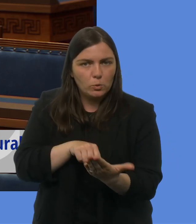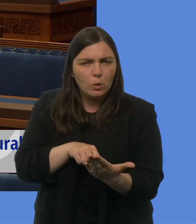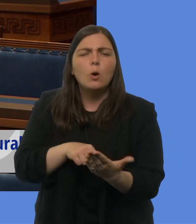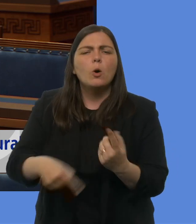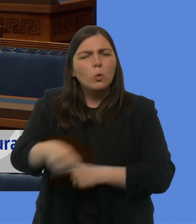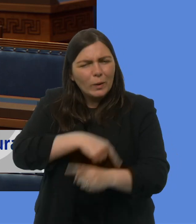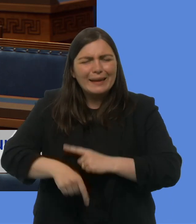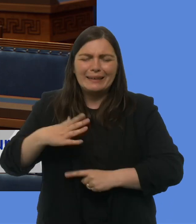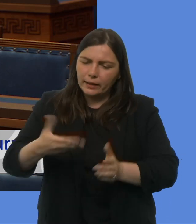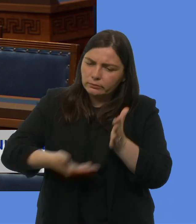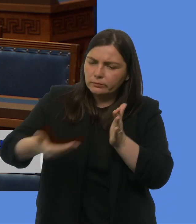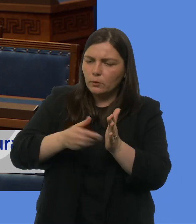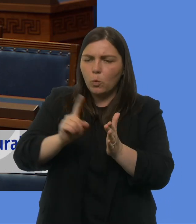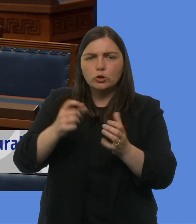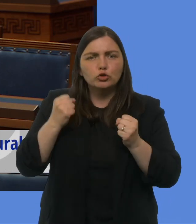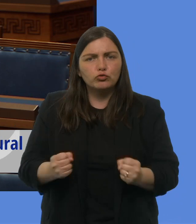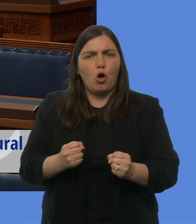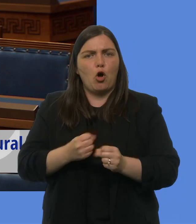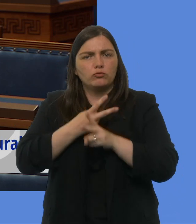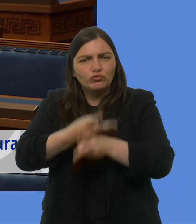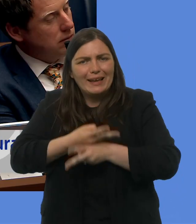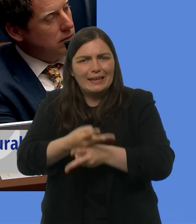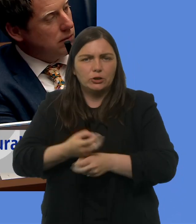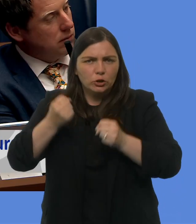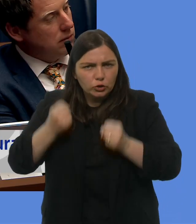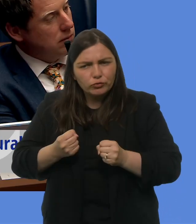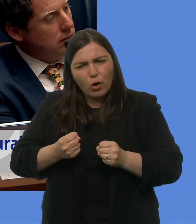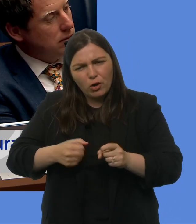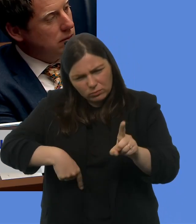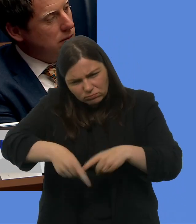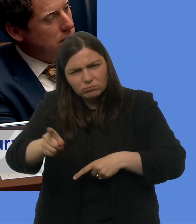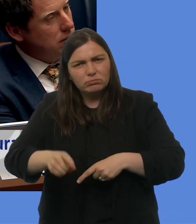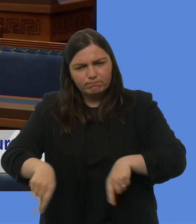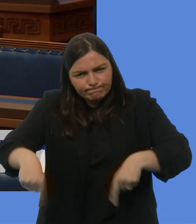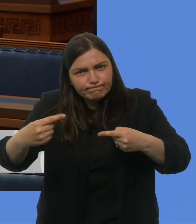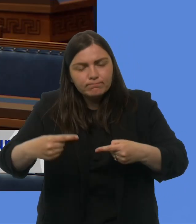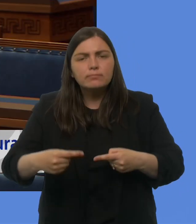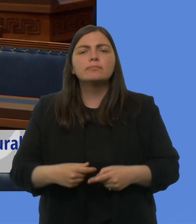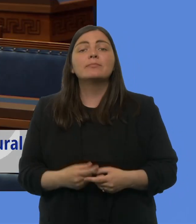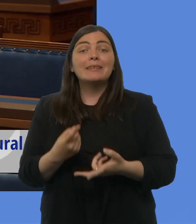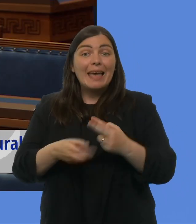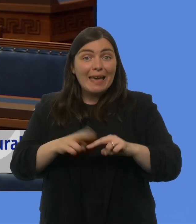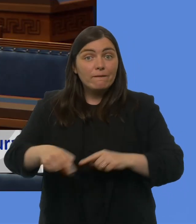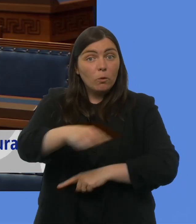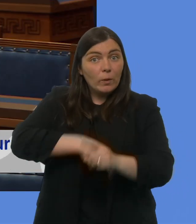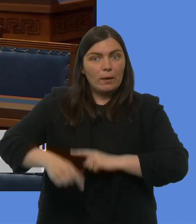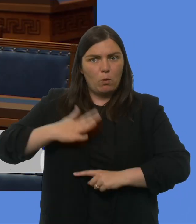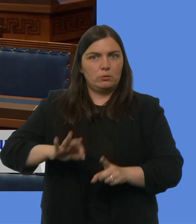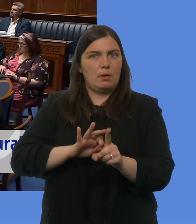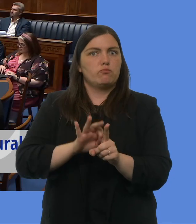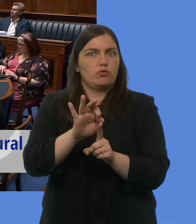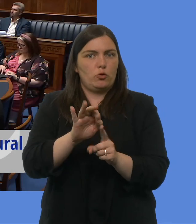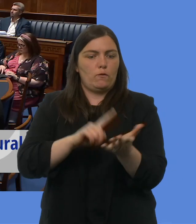stronger regulation and more enforcement if we are to seriously address the environmental catastrophe that's unfolding at